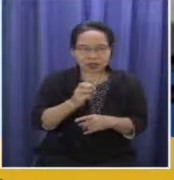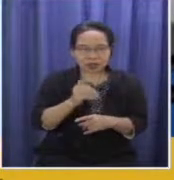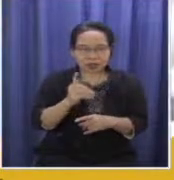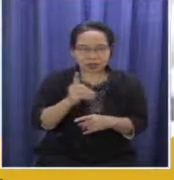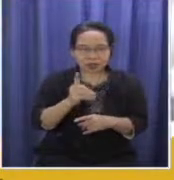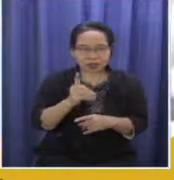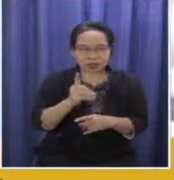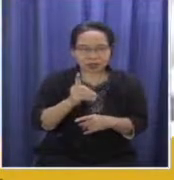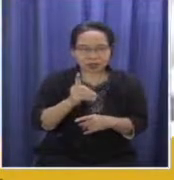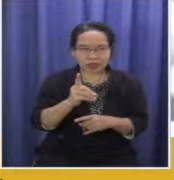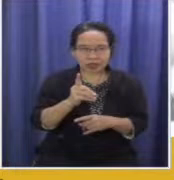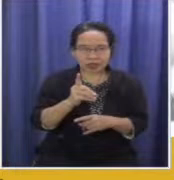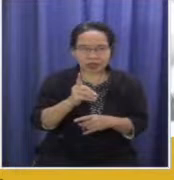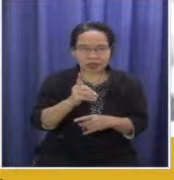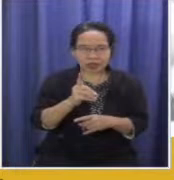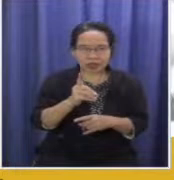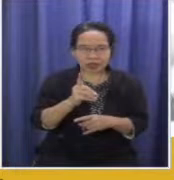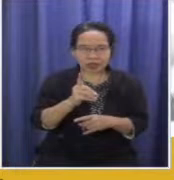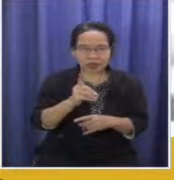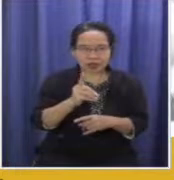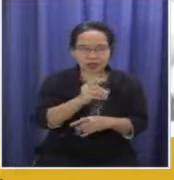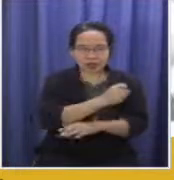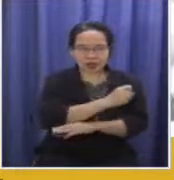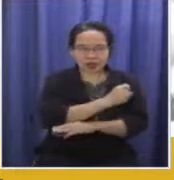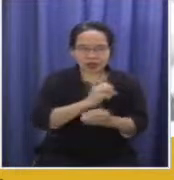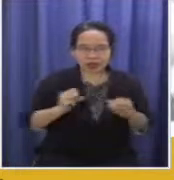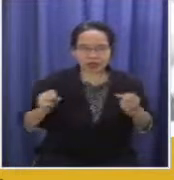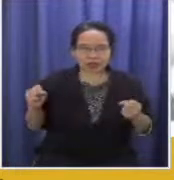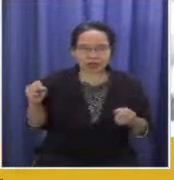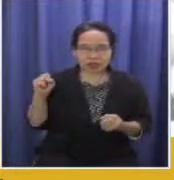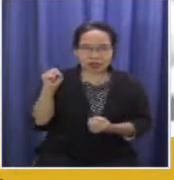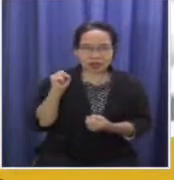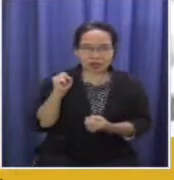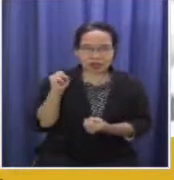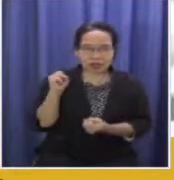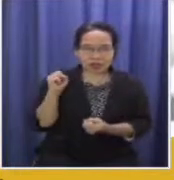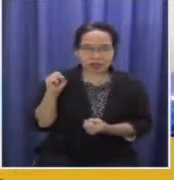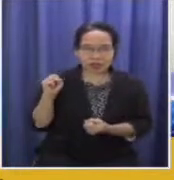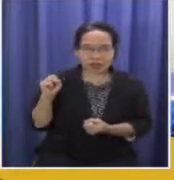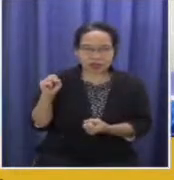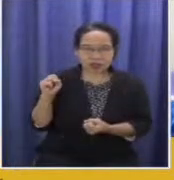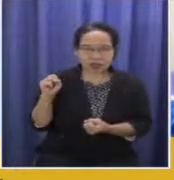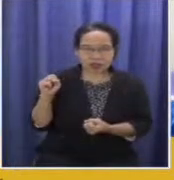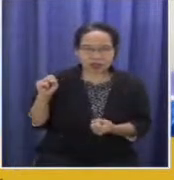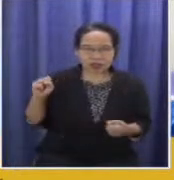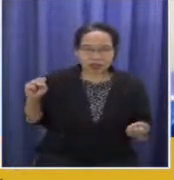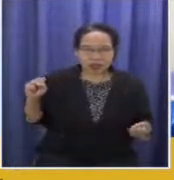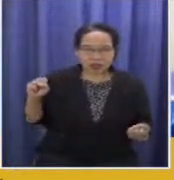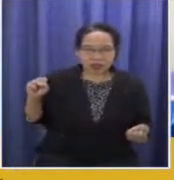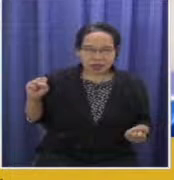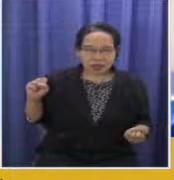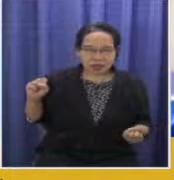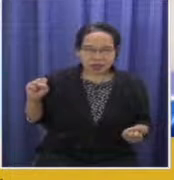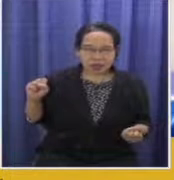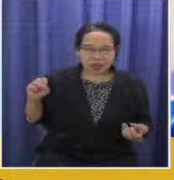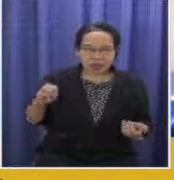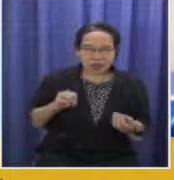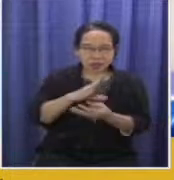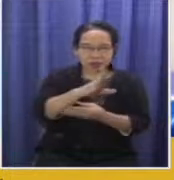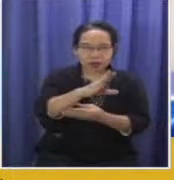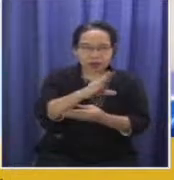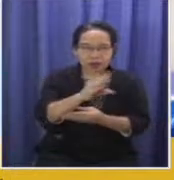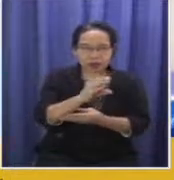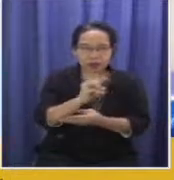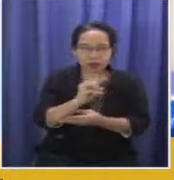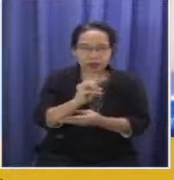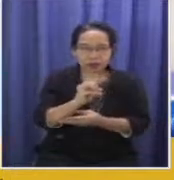Bennu. The spaceship that they sent to collect samples, the